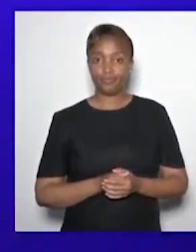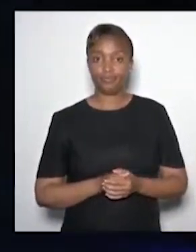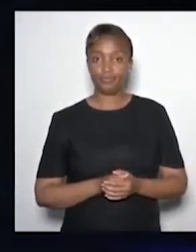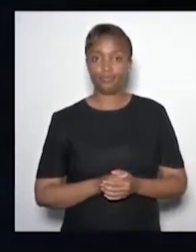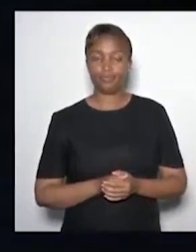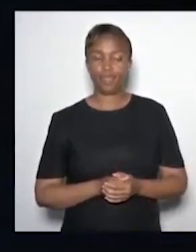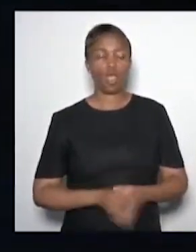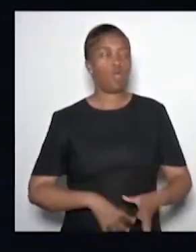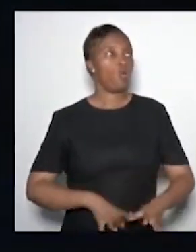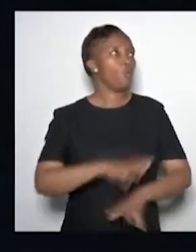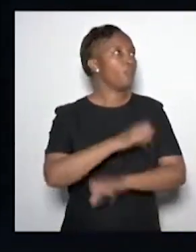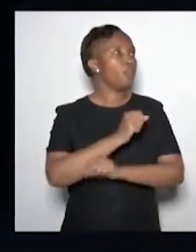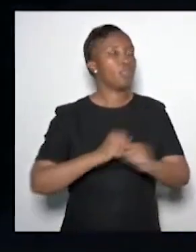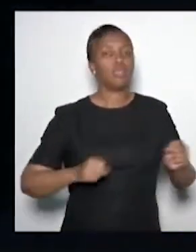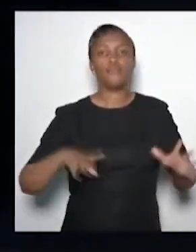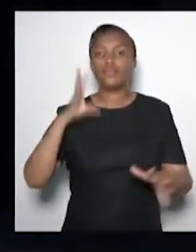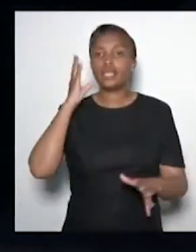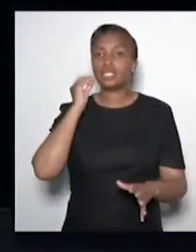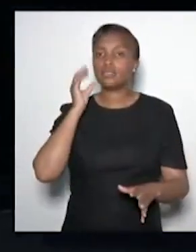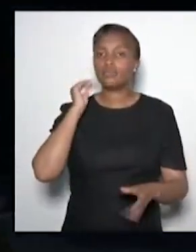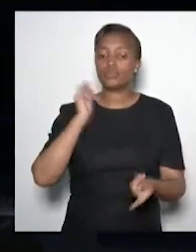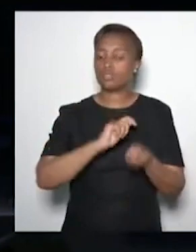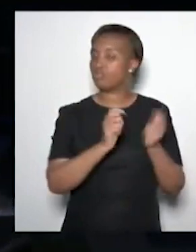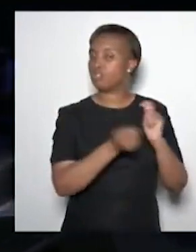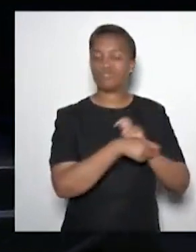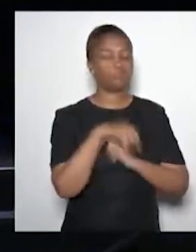we will never experience transformation